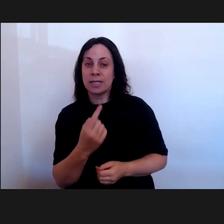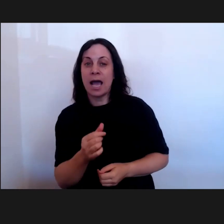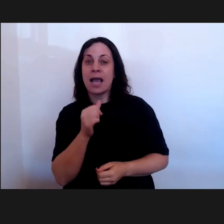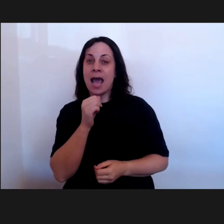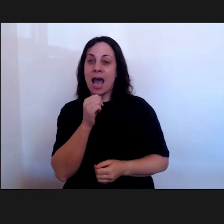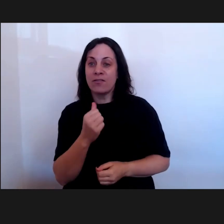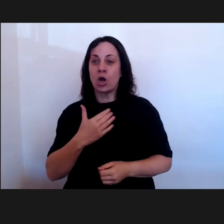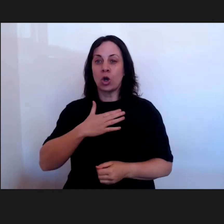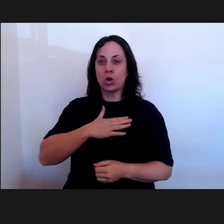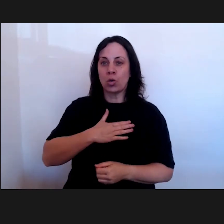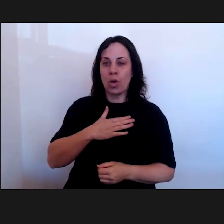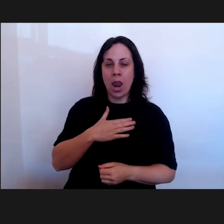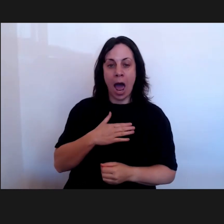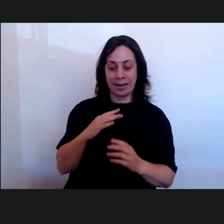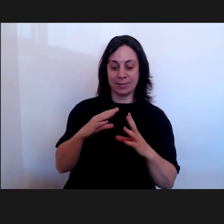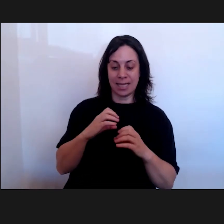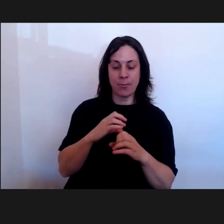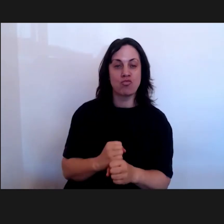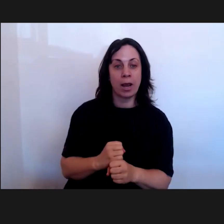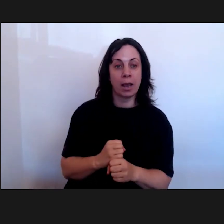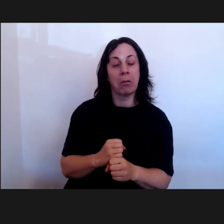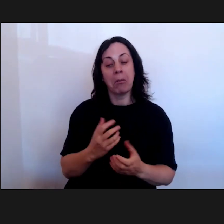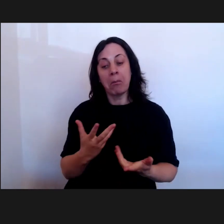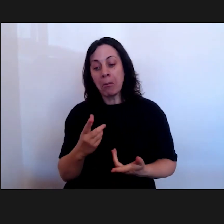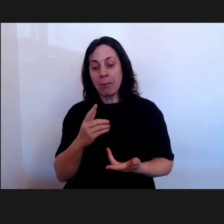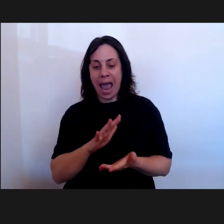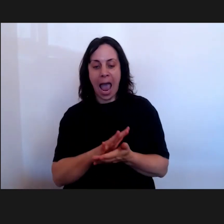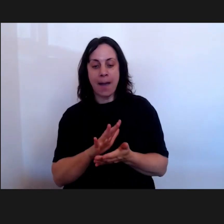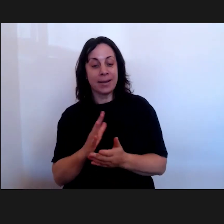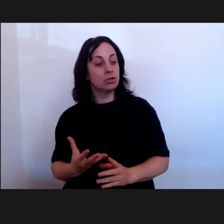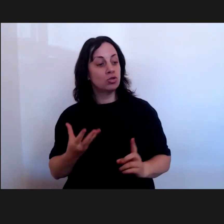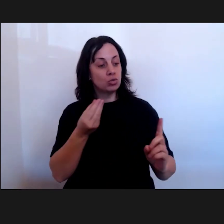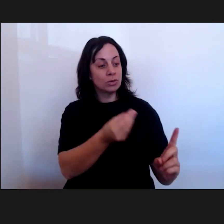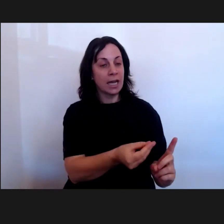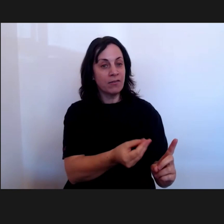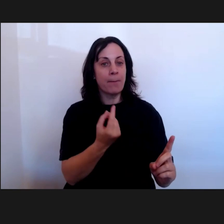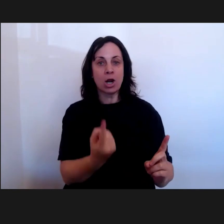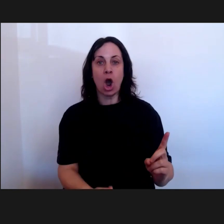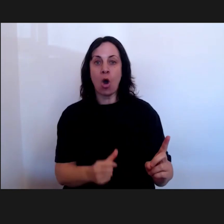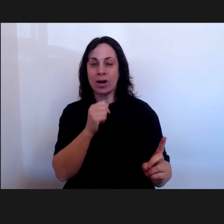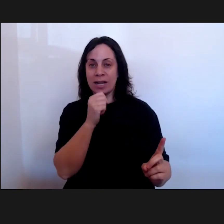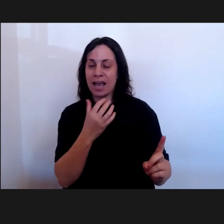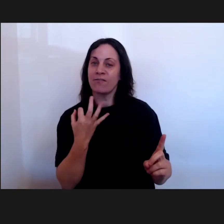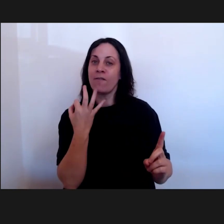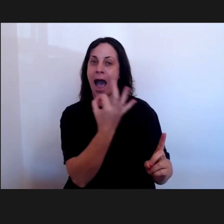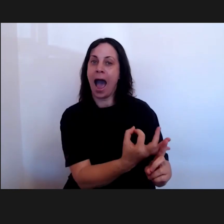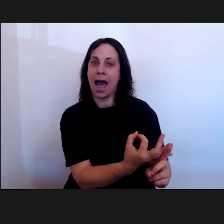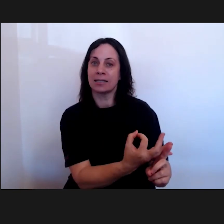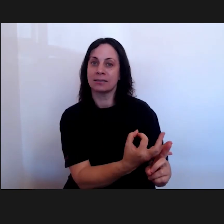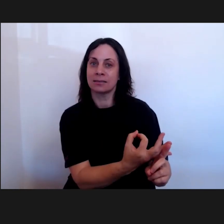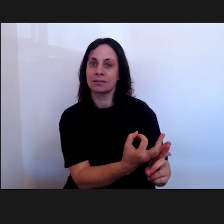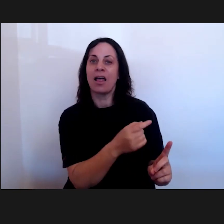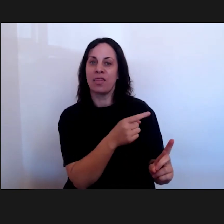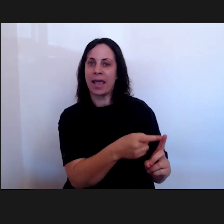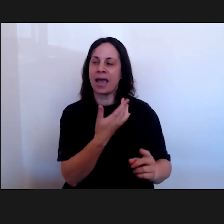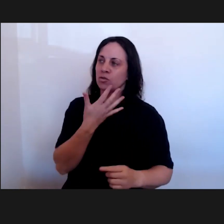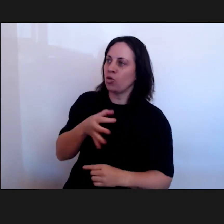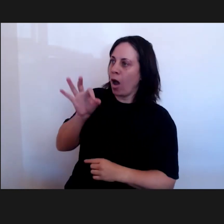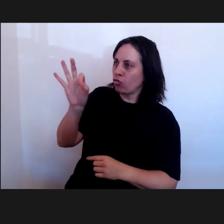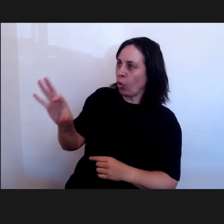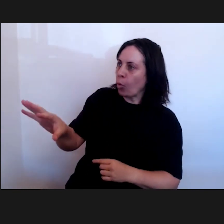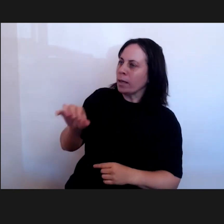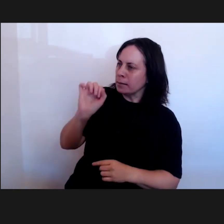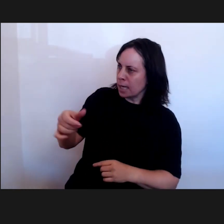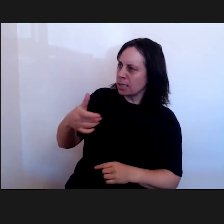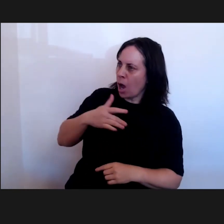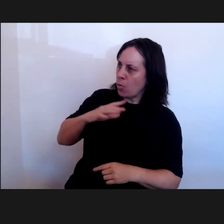of the findings, we can give them to you upon request. So again, it's actually putting the onus on the communities again to come back to us and say, yes, we do want